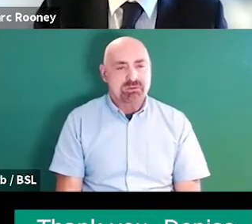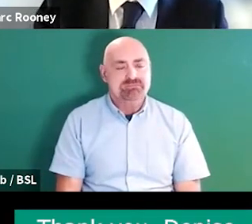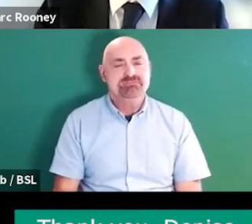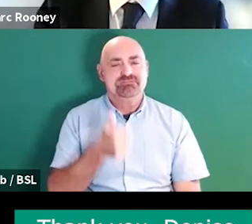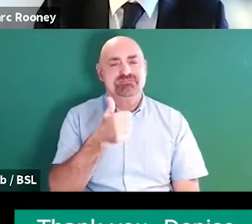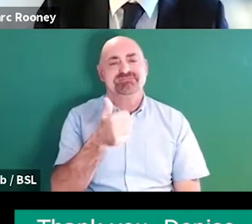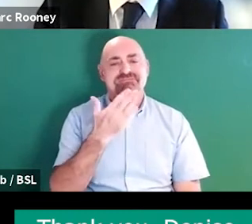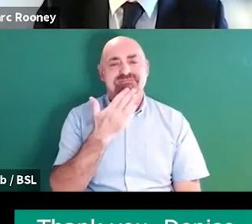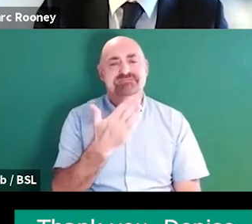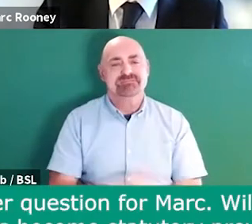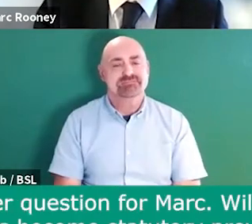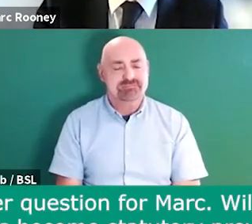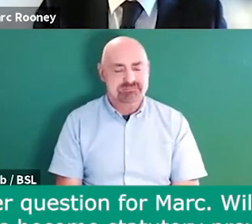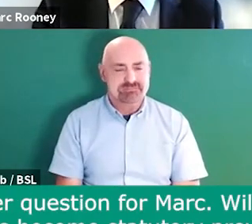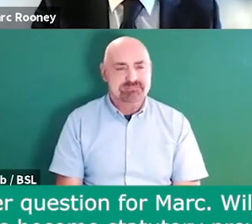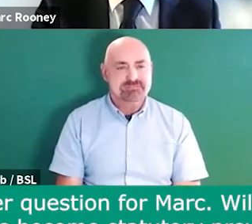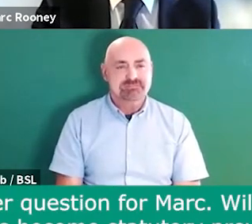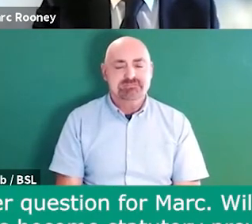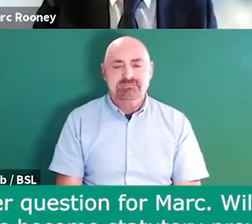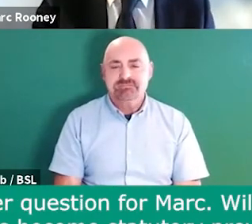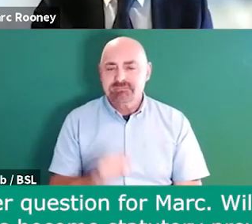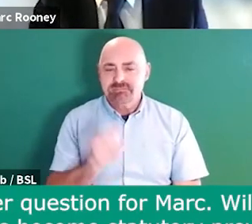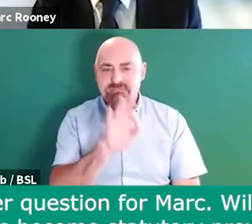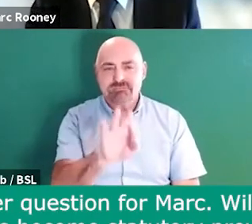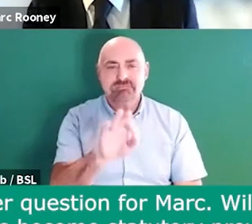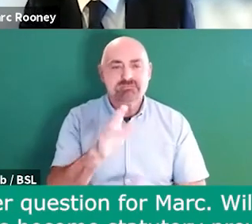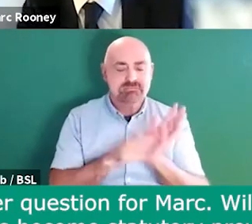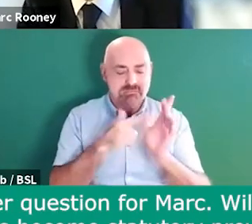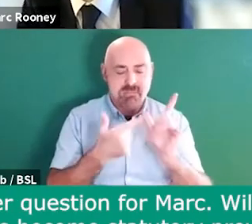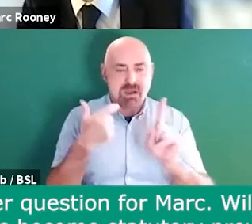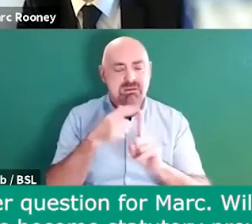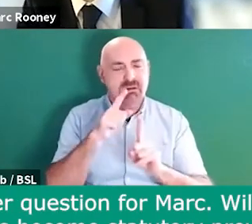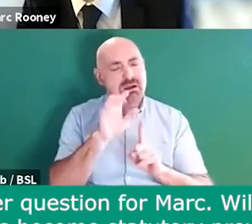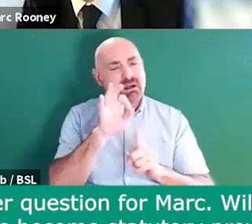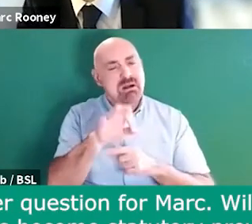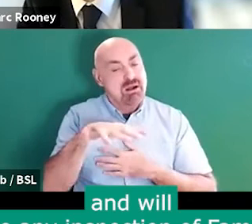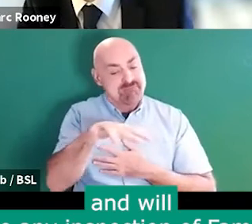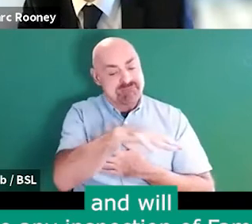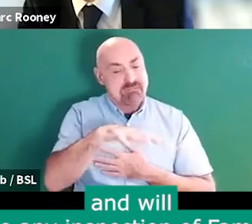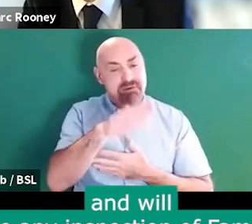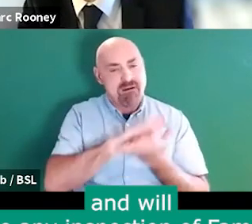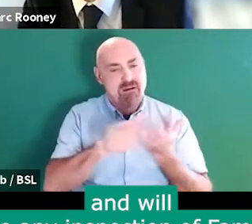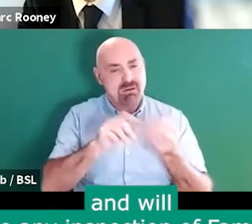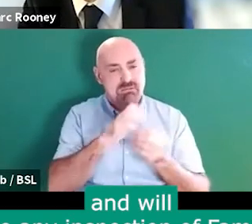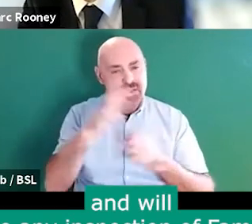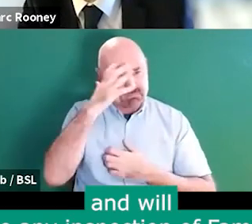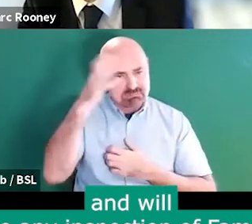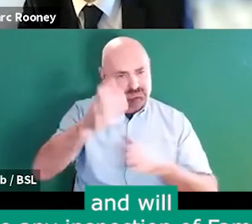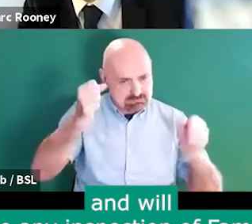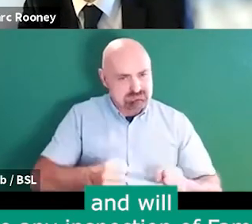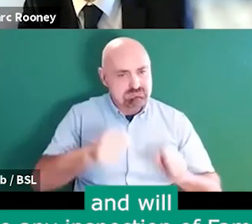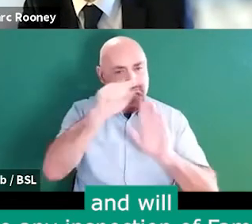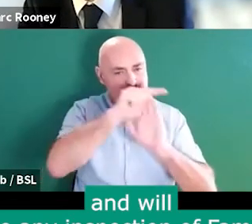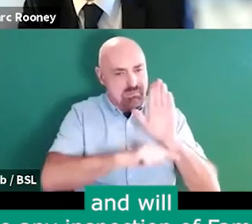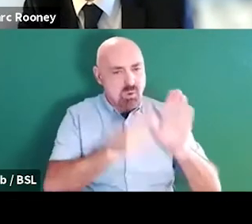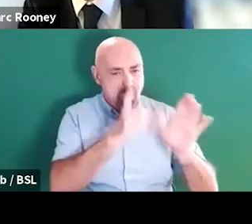Thank you, Denise. Another question for Marc. Will family hubs become statutory provision, and will there be any inspection